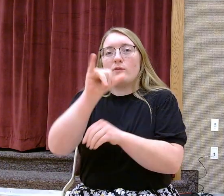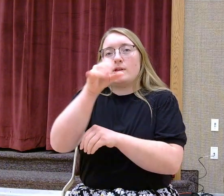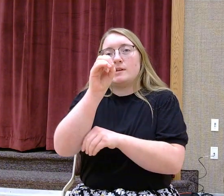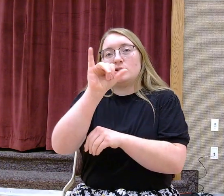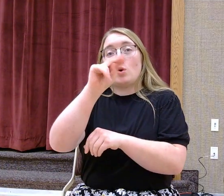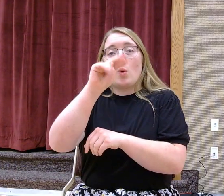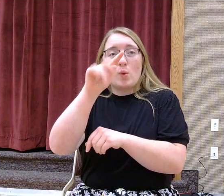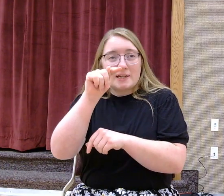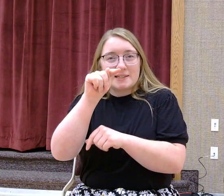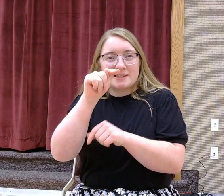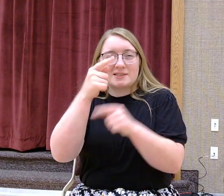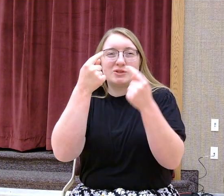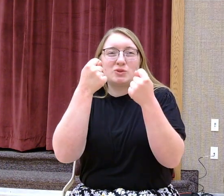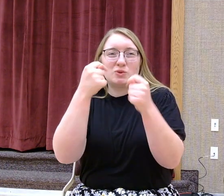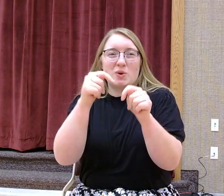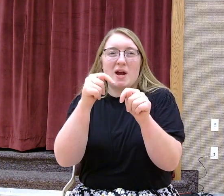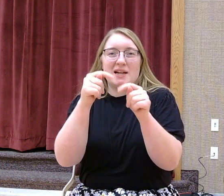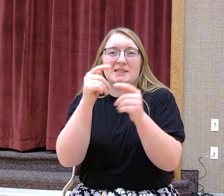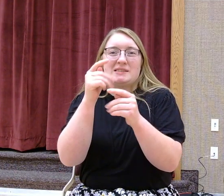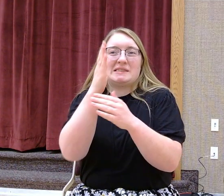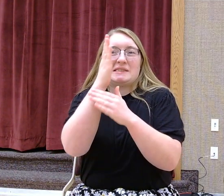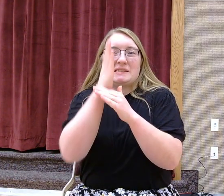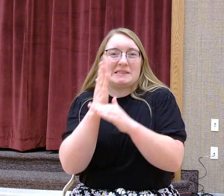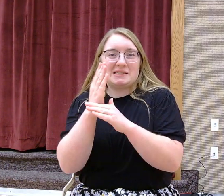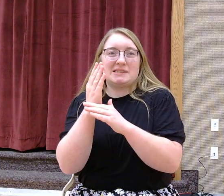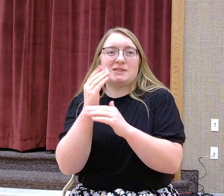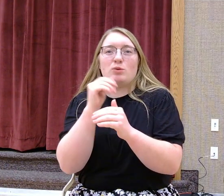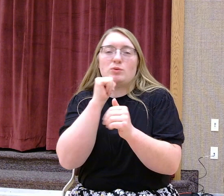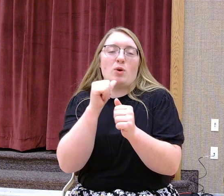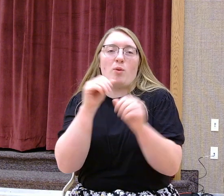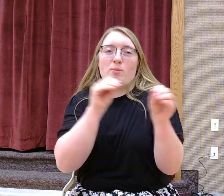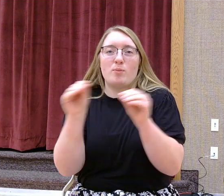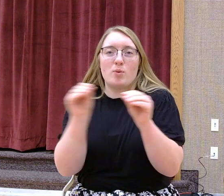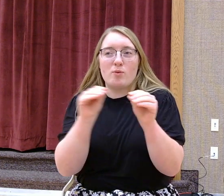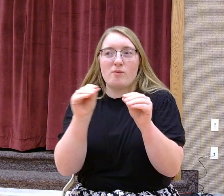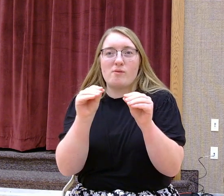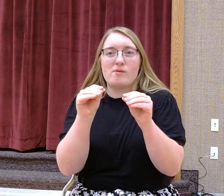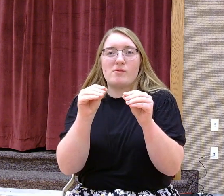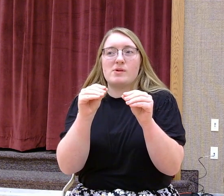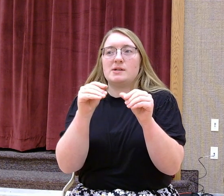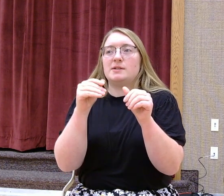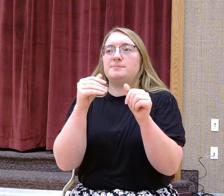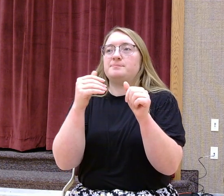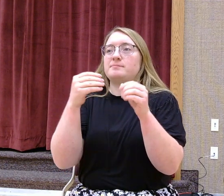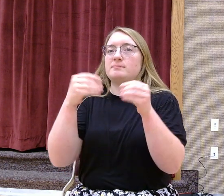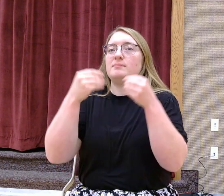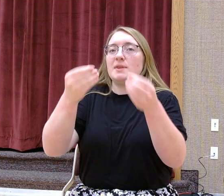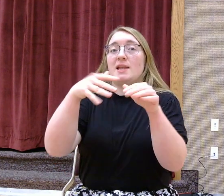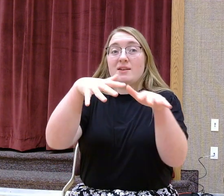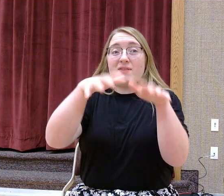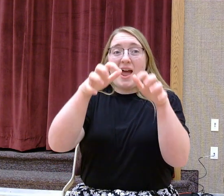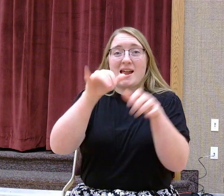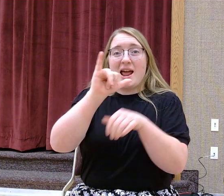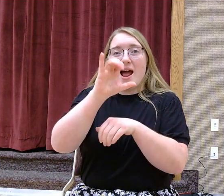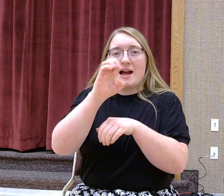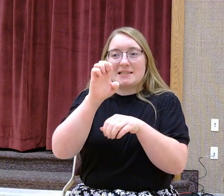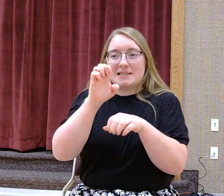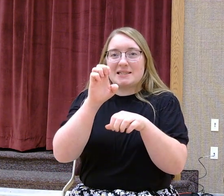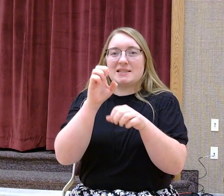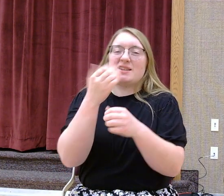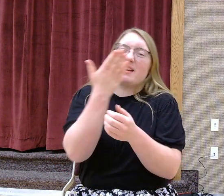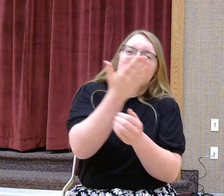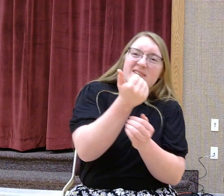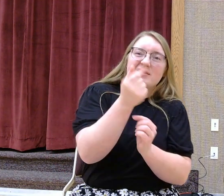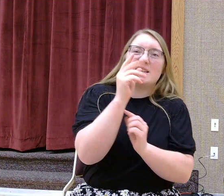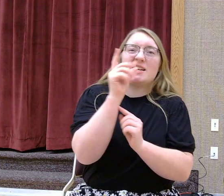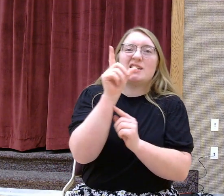of nowhere, maybe something that you have to do. Apply ice 15 to 20 minutes. People always keep the ice on there forever. And when I